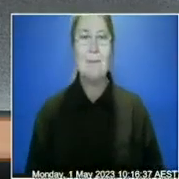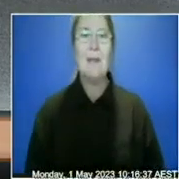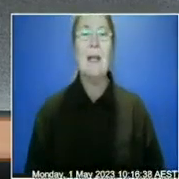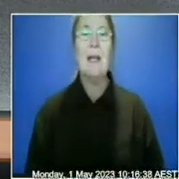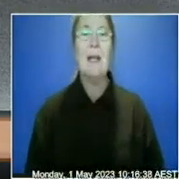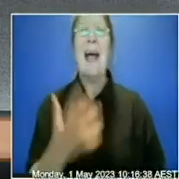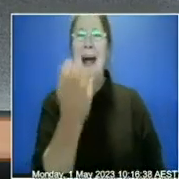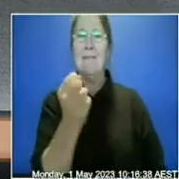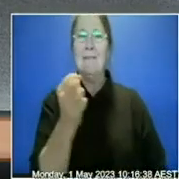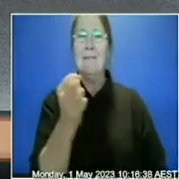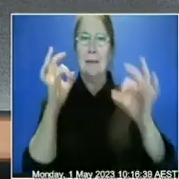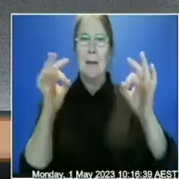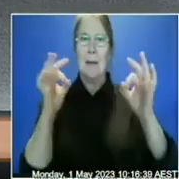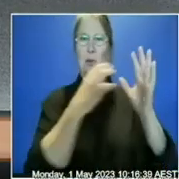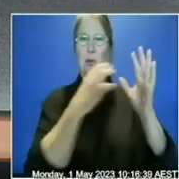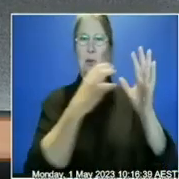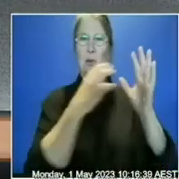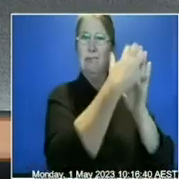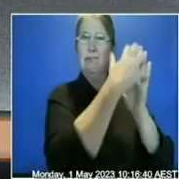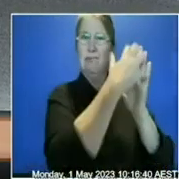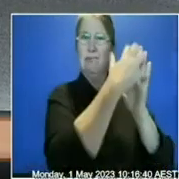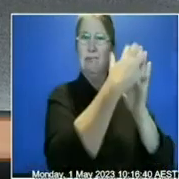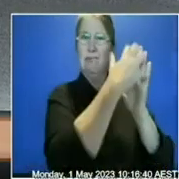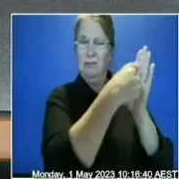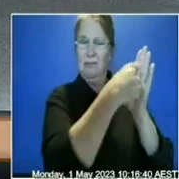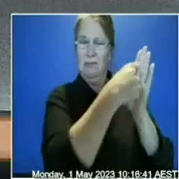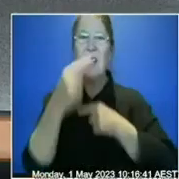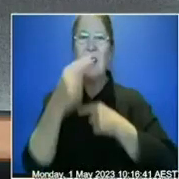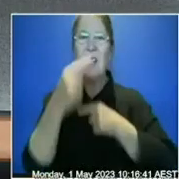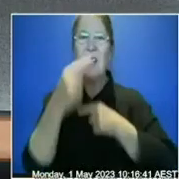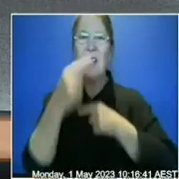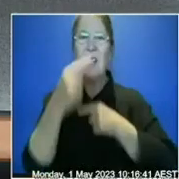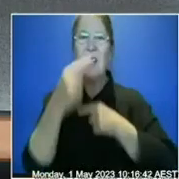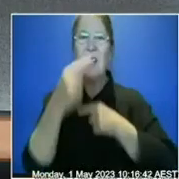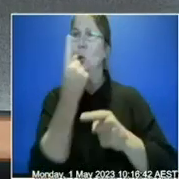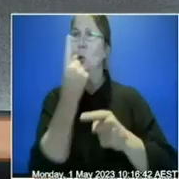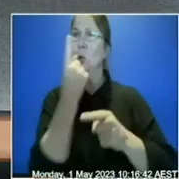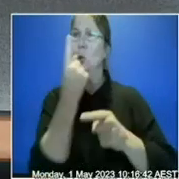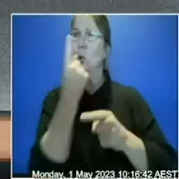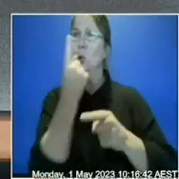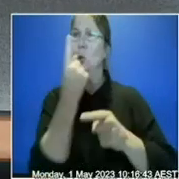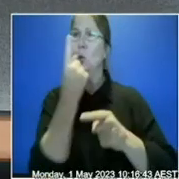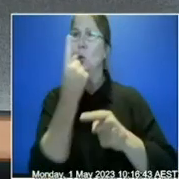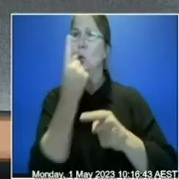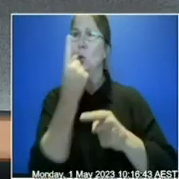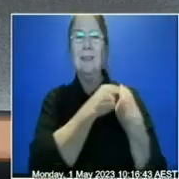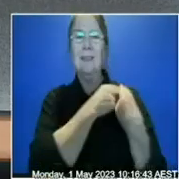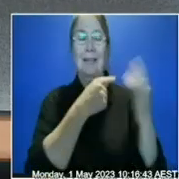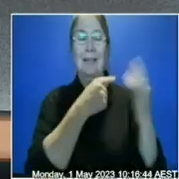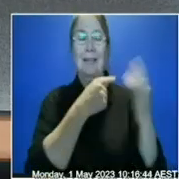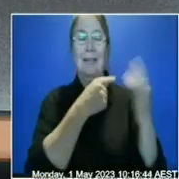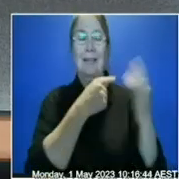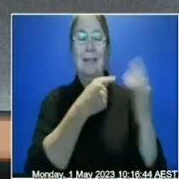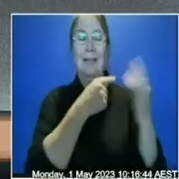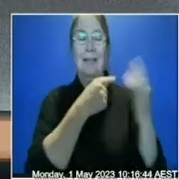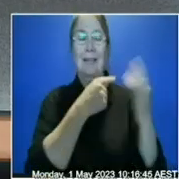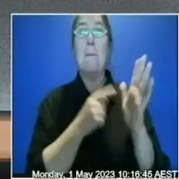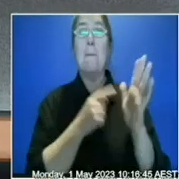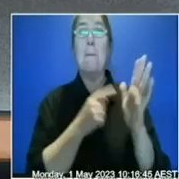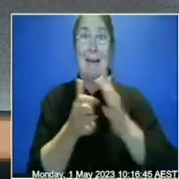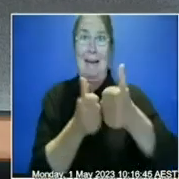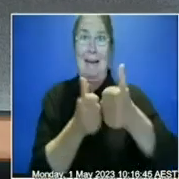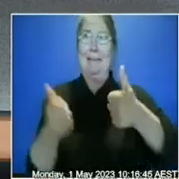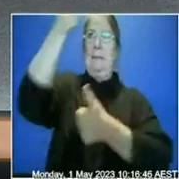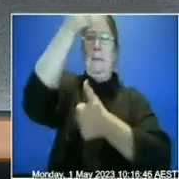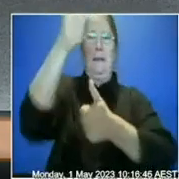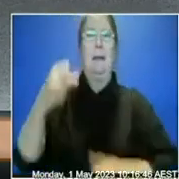for senior public service staff to collaborate and come together. But your first statement that